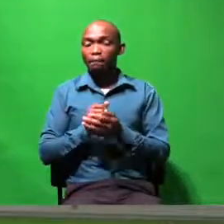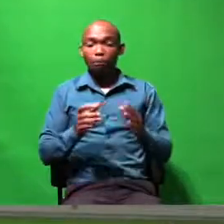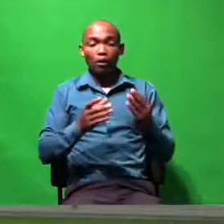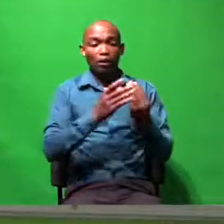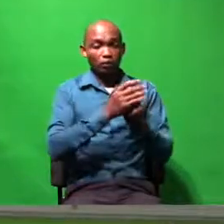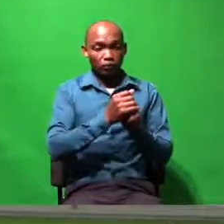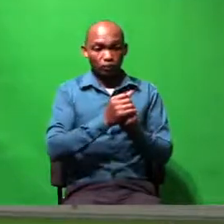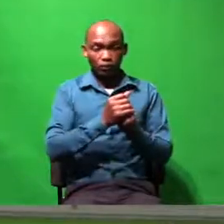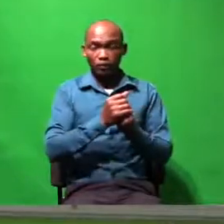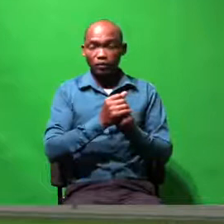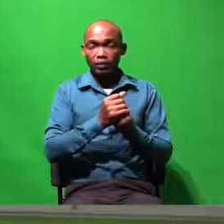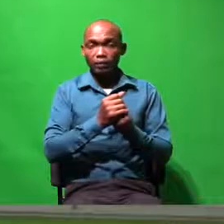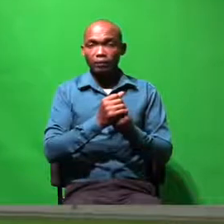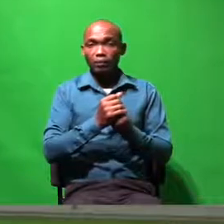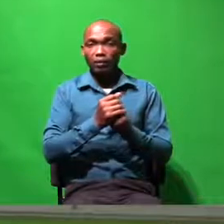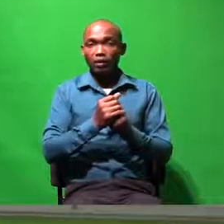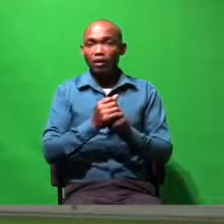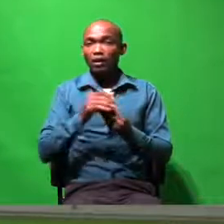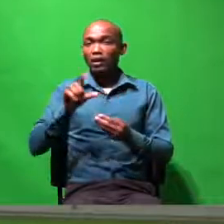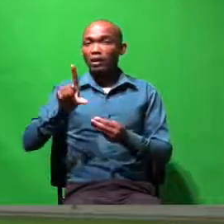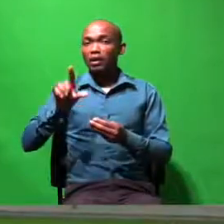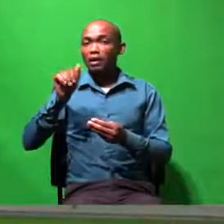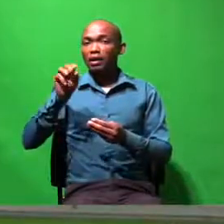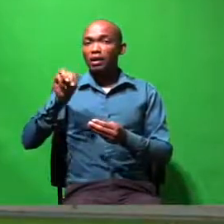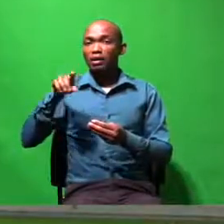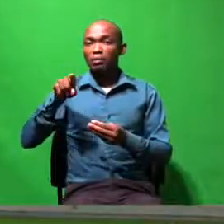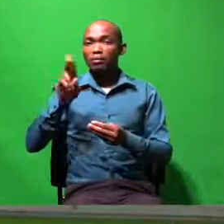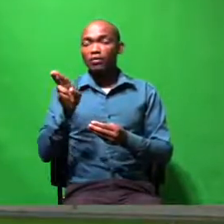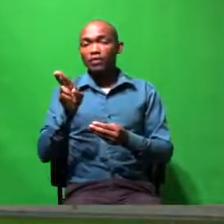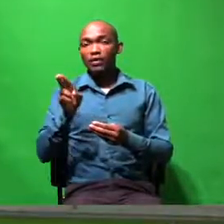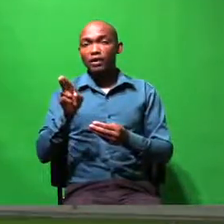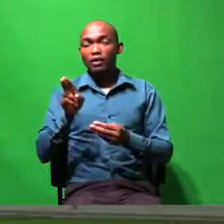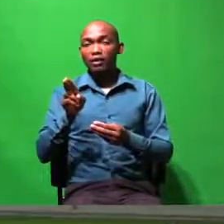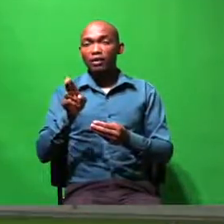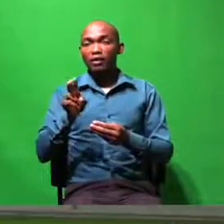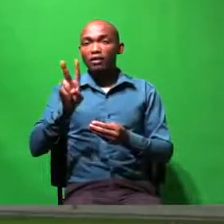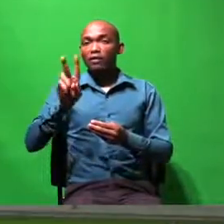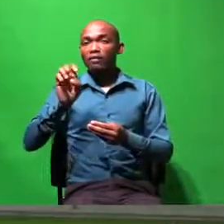and lymph vessels